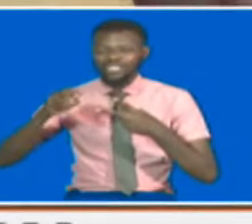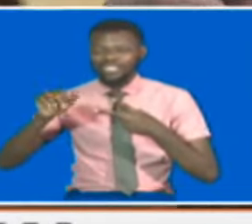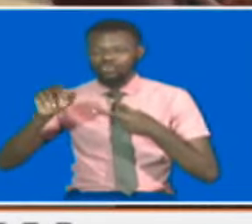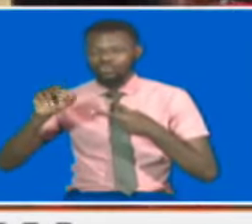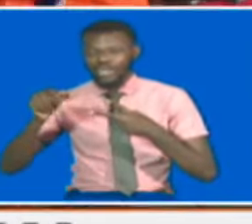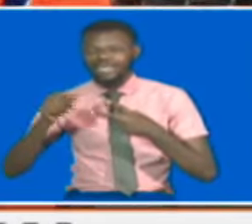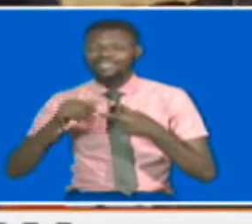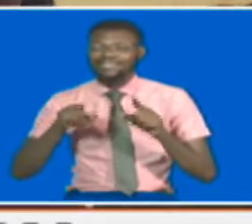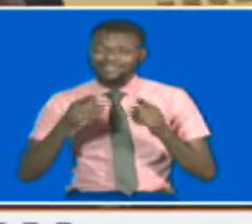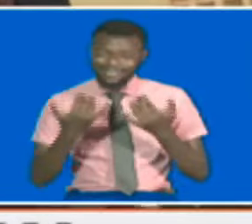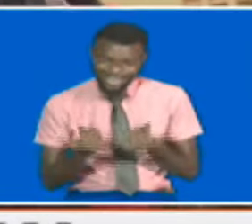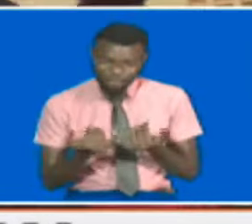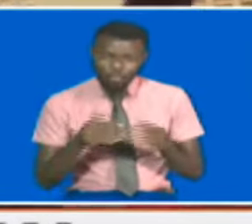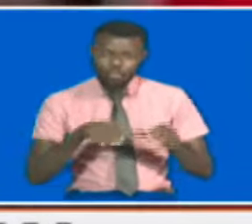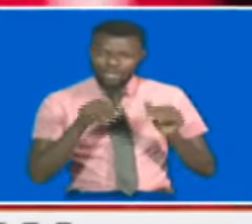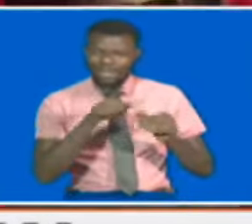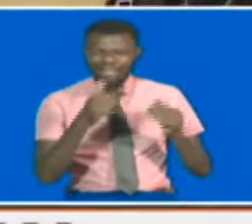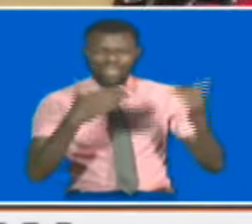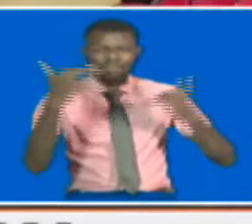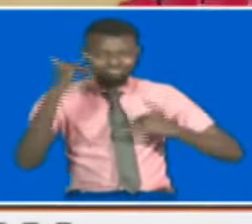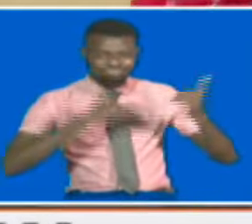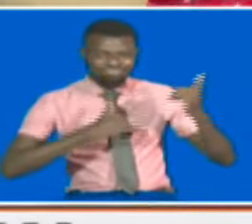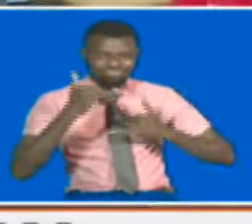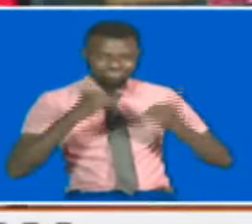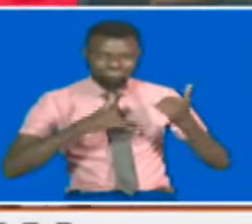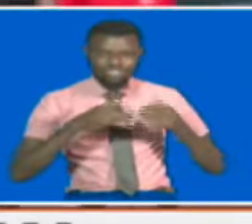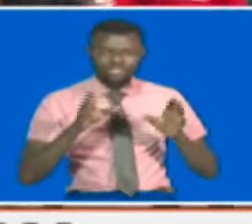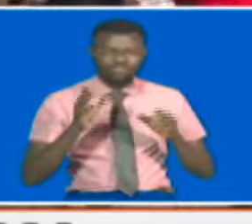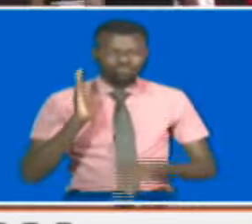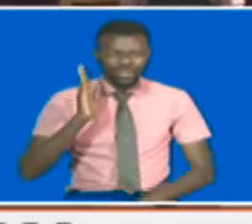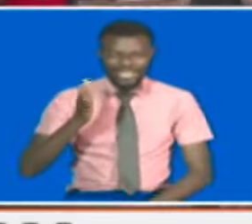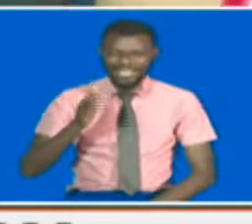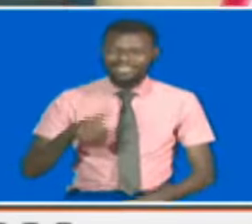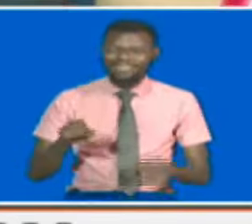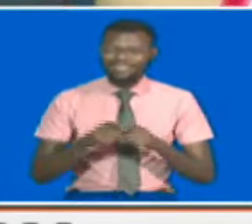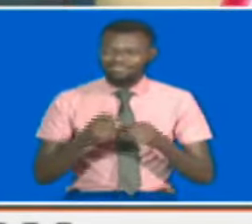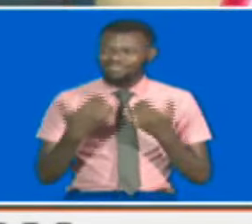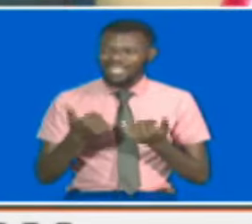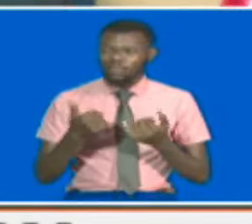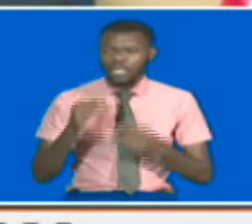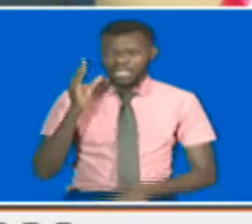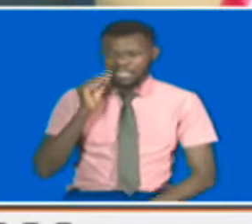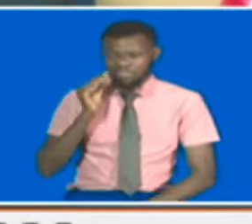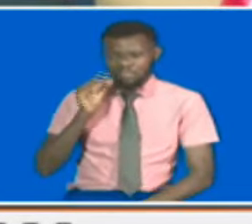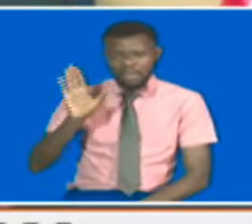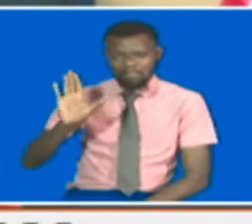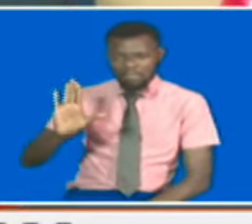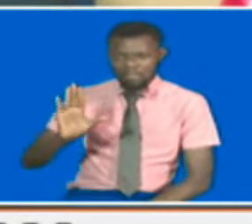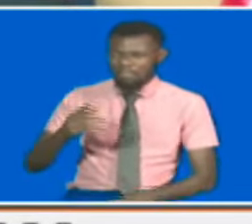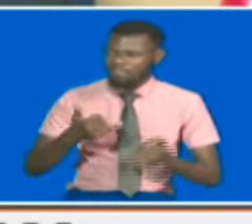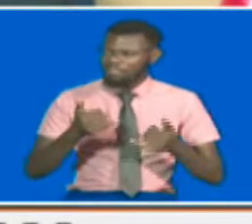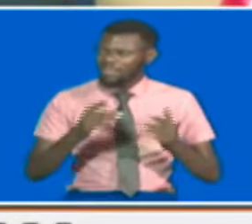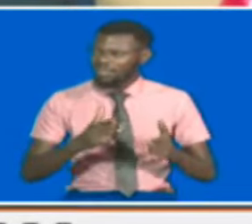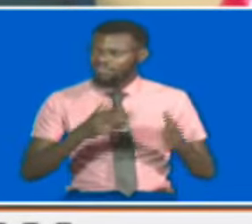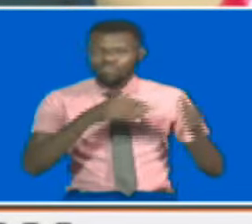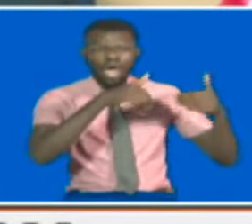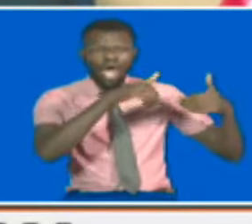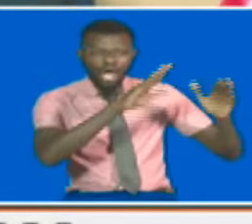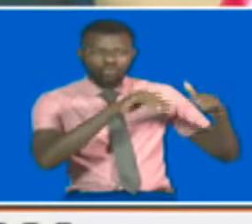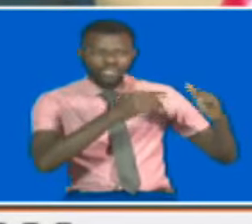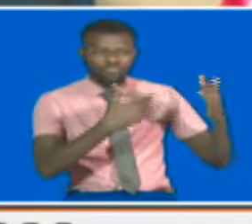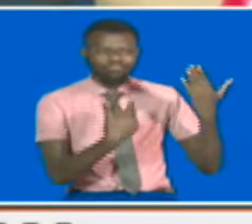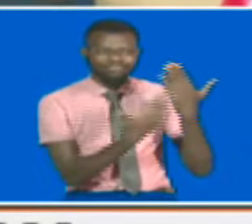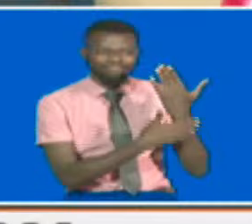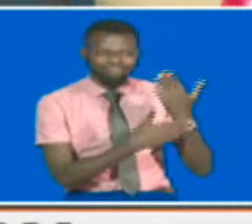Ongwae. Tutakuwa wenye mchango mkubwa kwa sababu ya experience yao ambayo wamecheza kule nje,